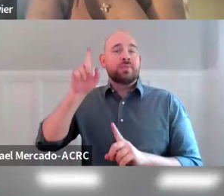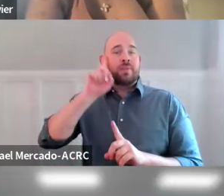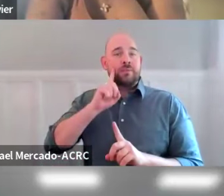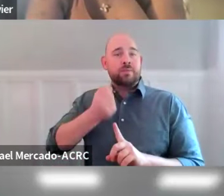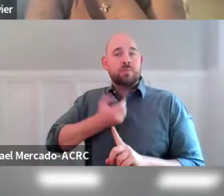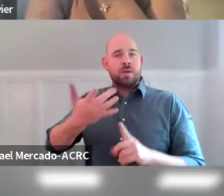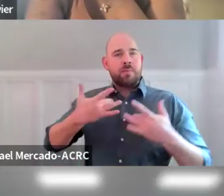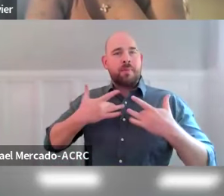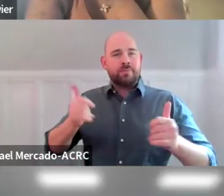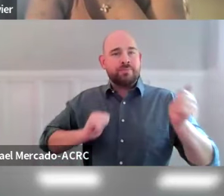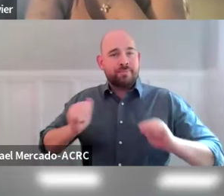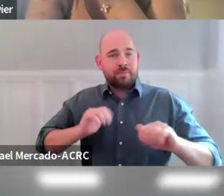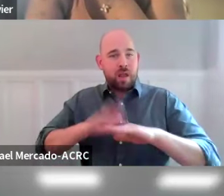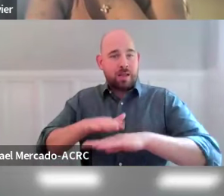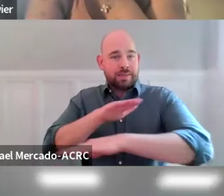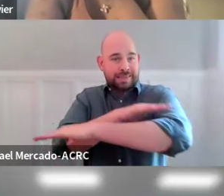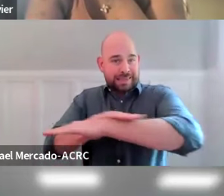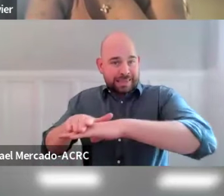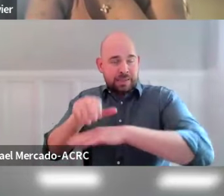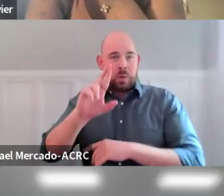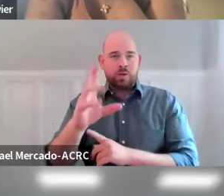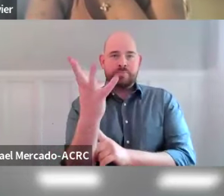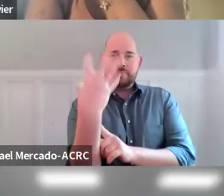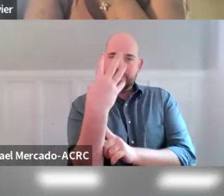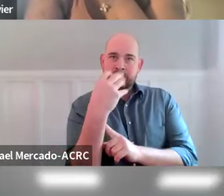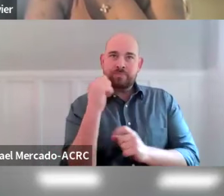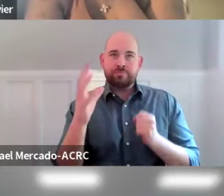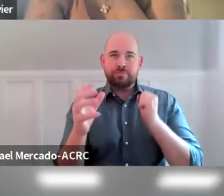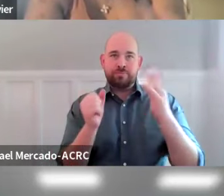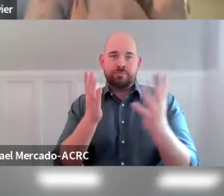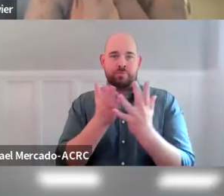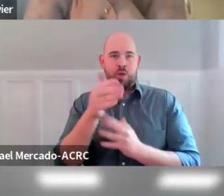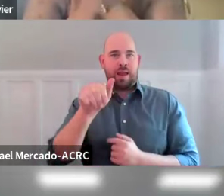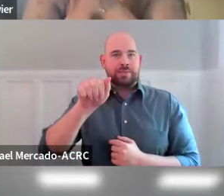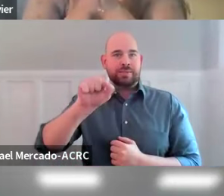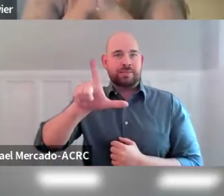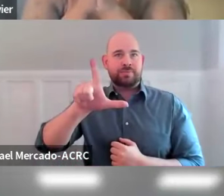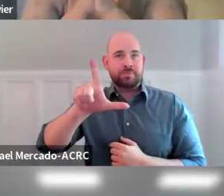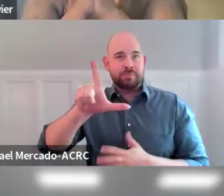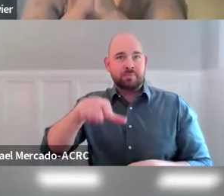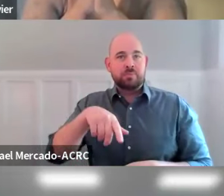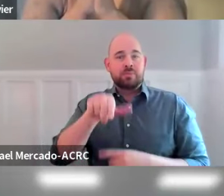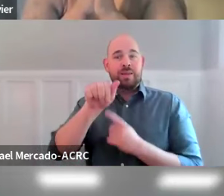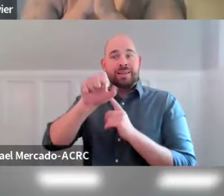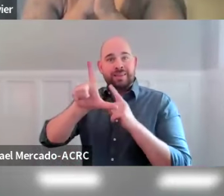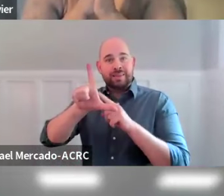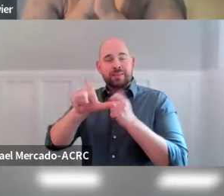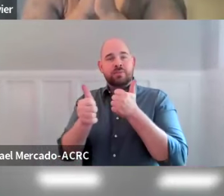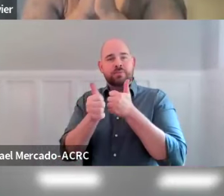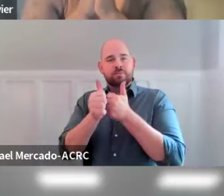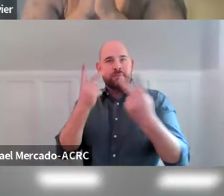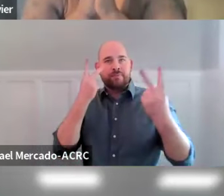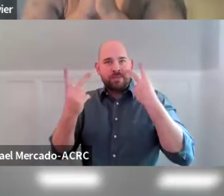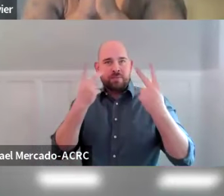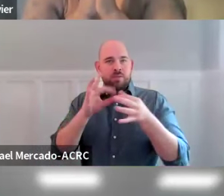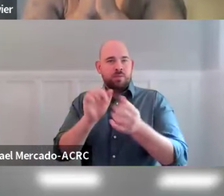have rhythm if it's not based on sound? Deaf poetry is typically performed live on stage or in video format using